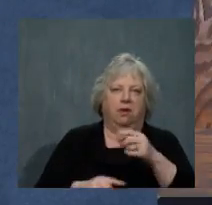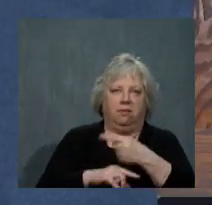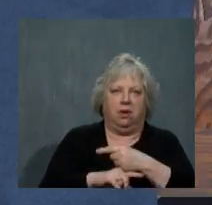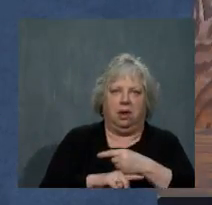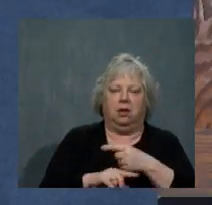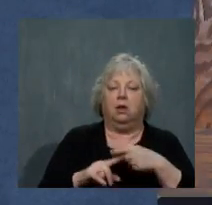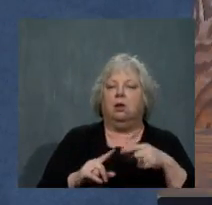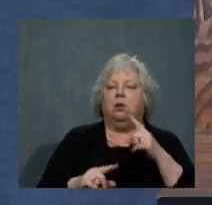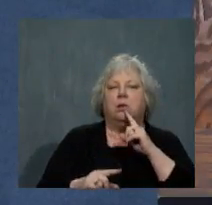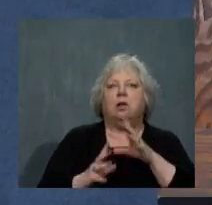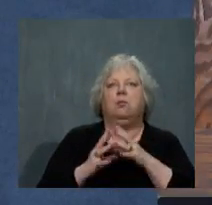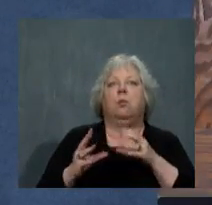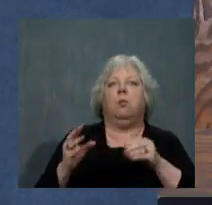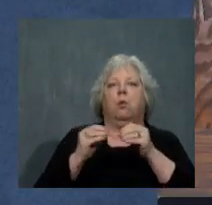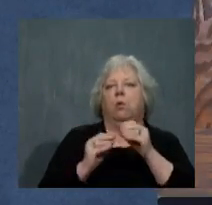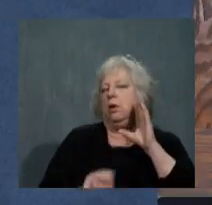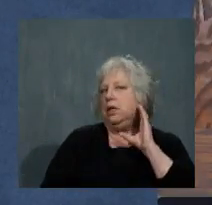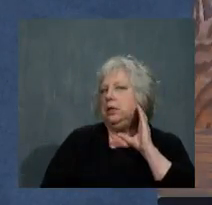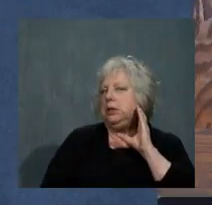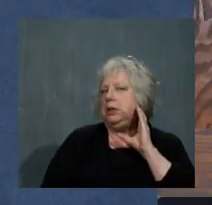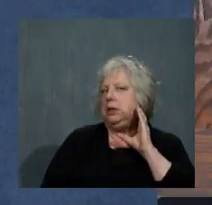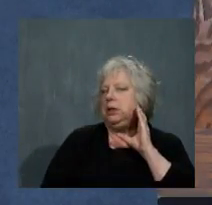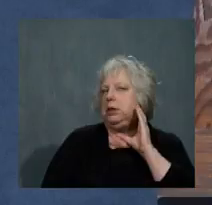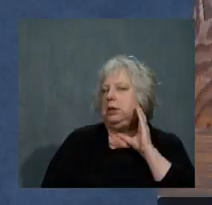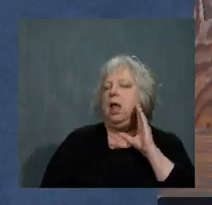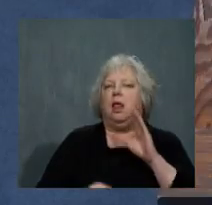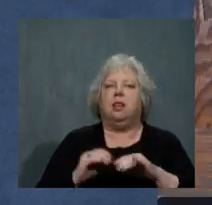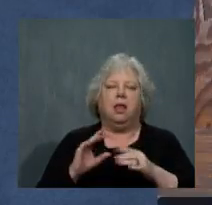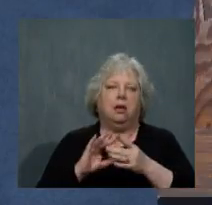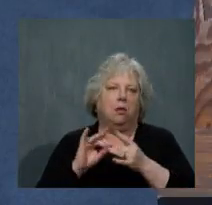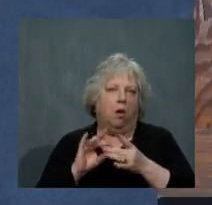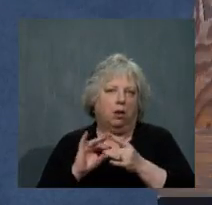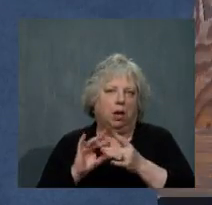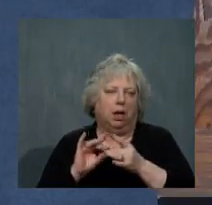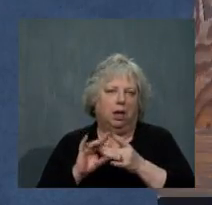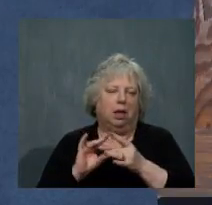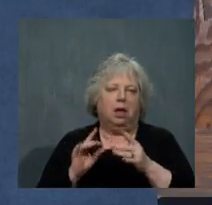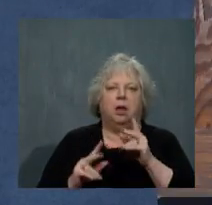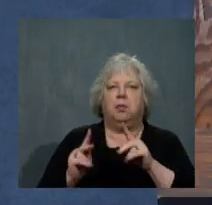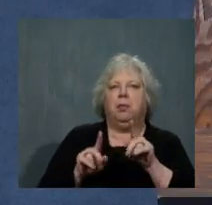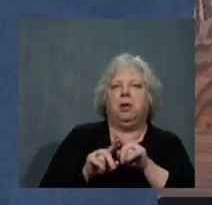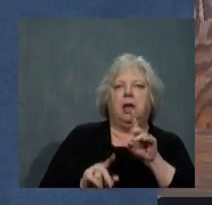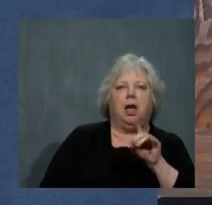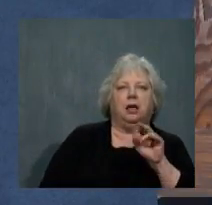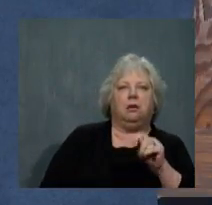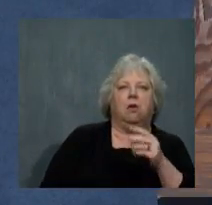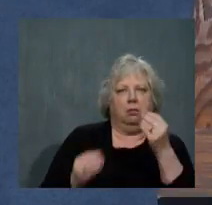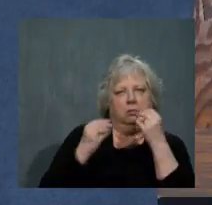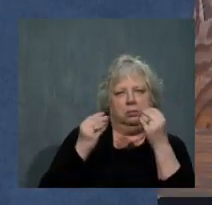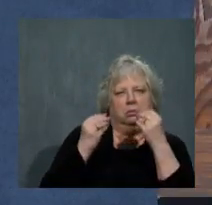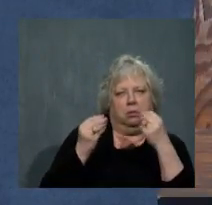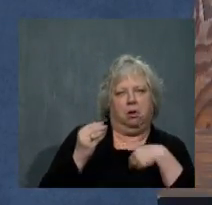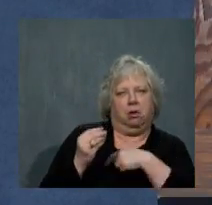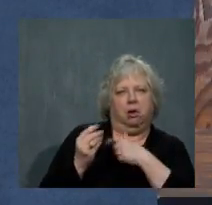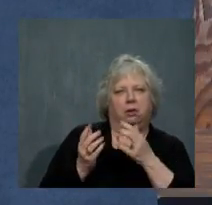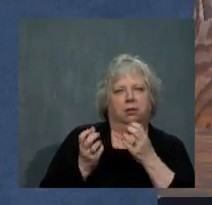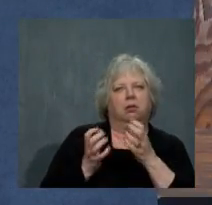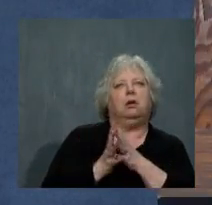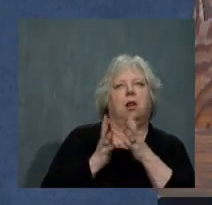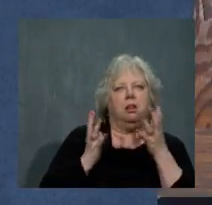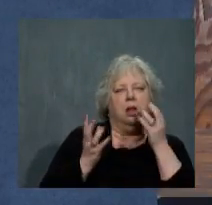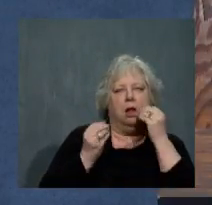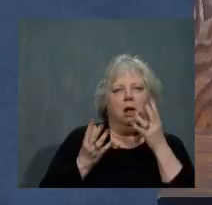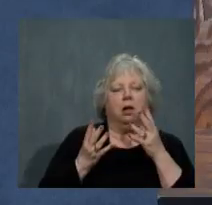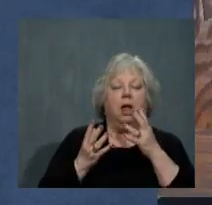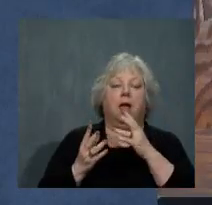more listening than talking. People like Dot and others taught us a lot. And these meetings were